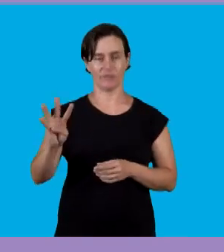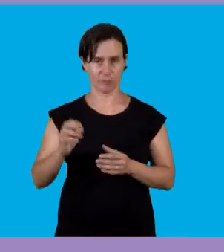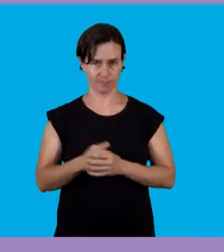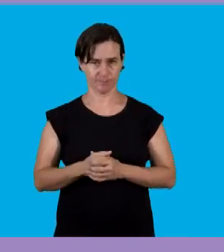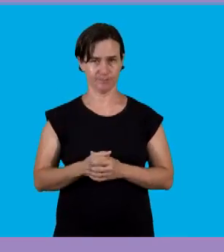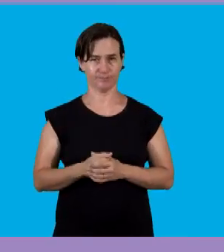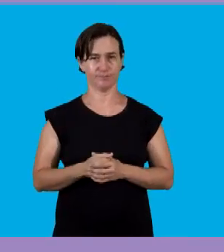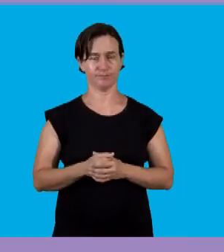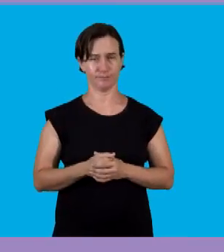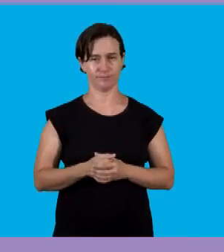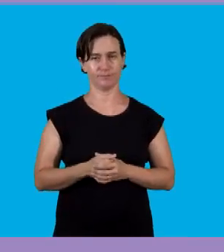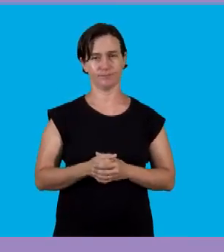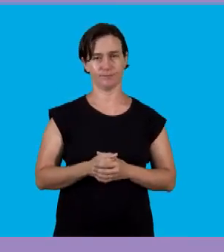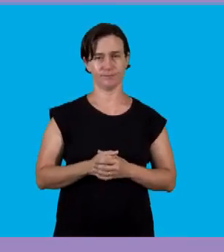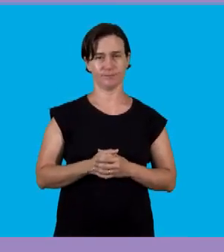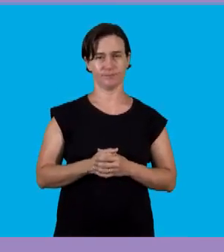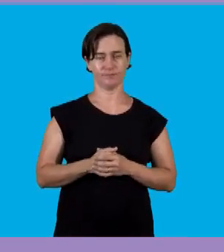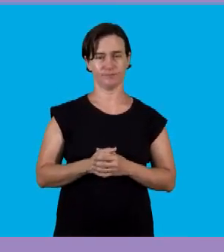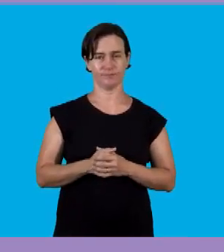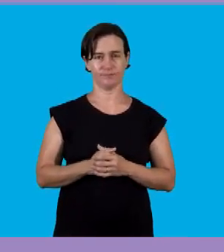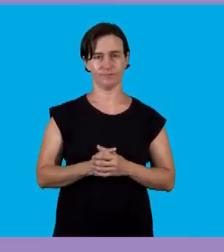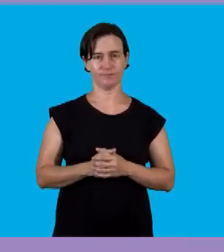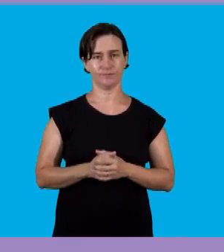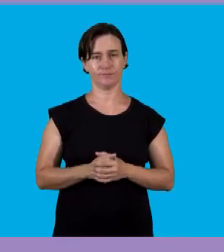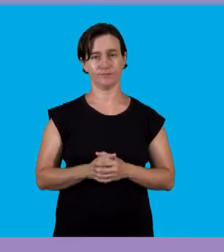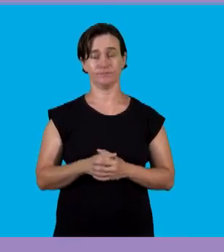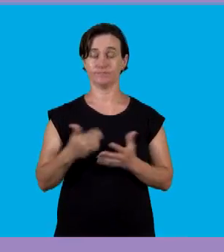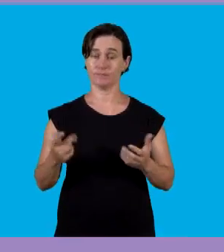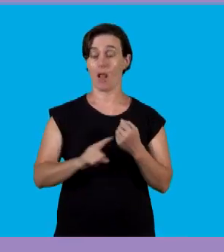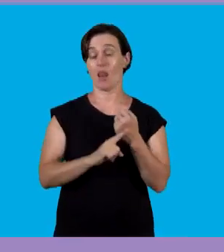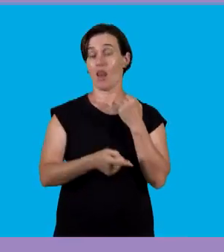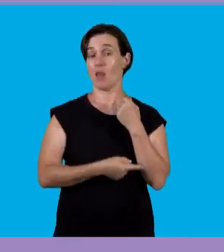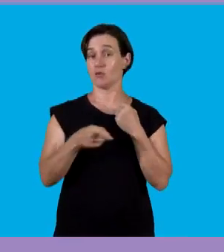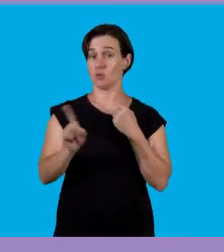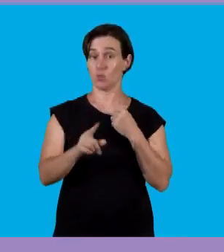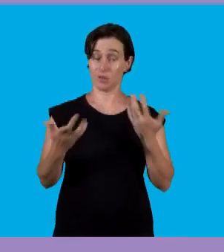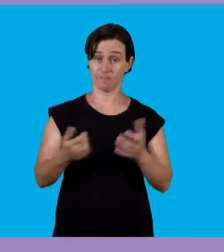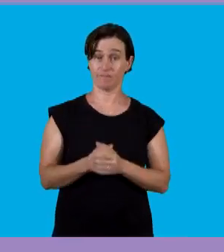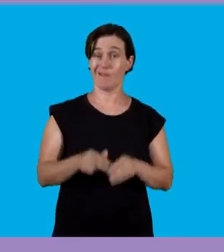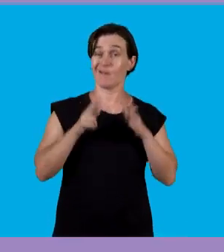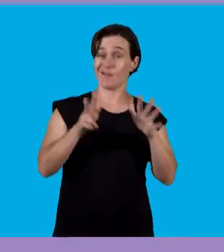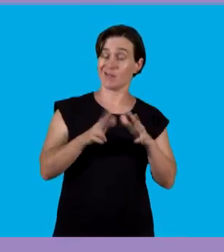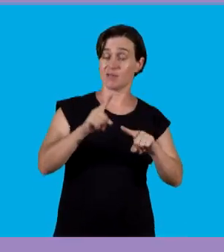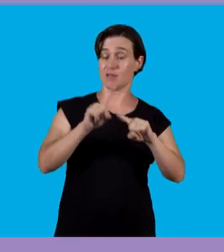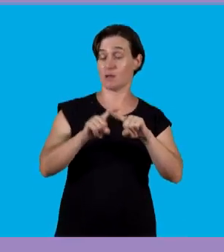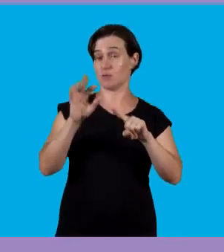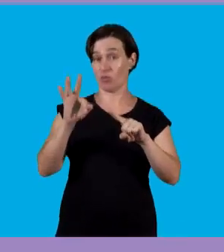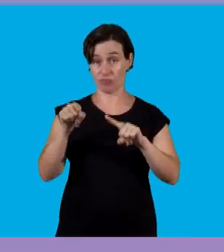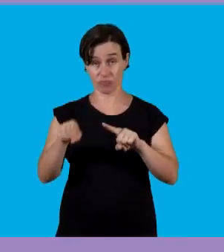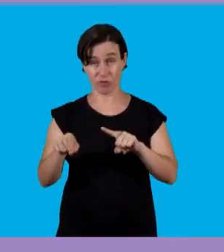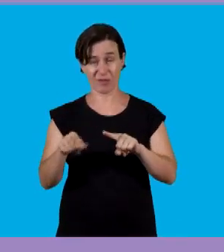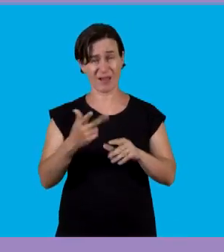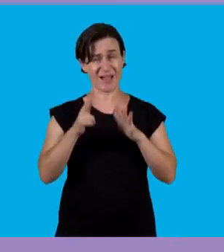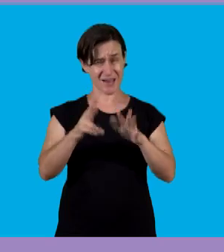to be left with a 44. And lastly, we have 18 multiplied by 3.